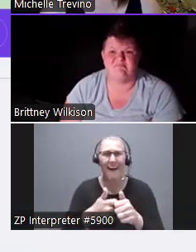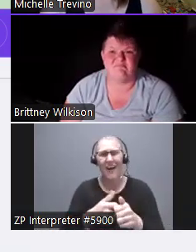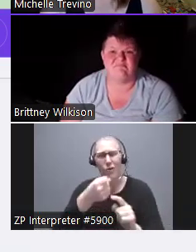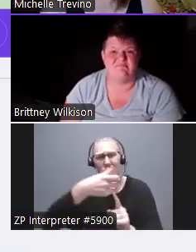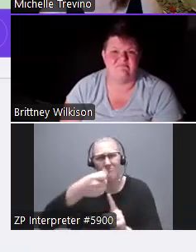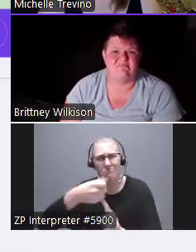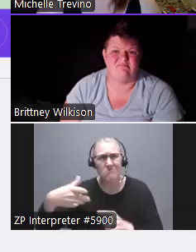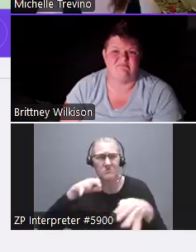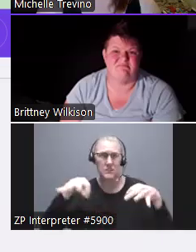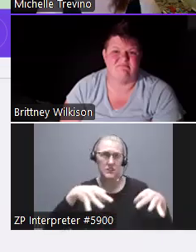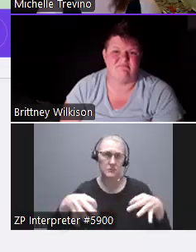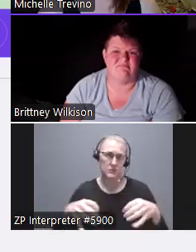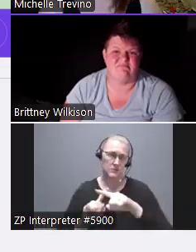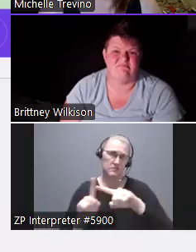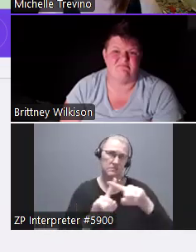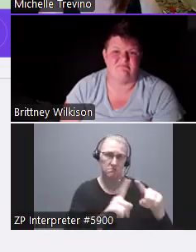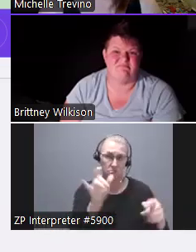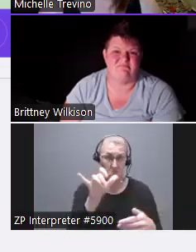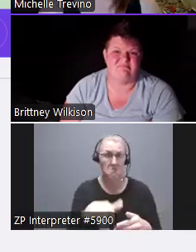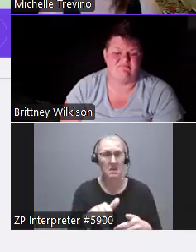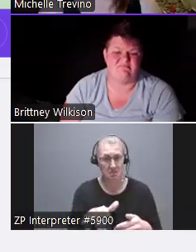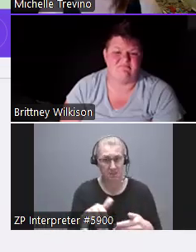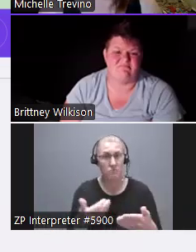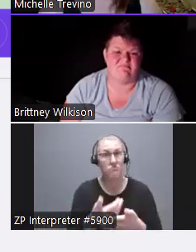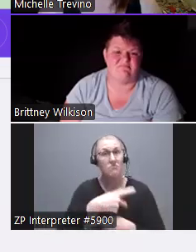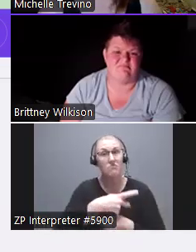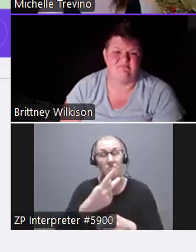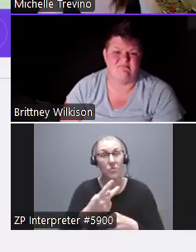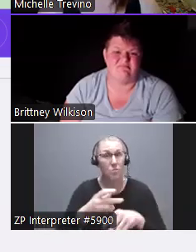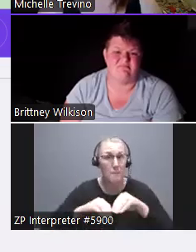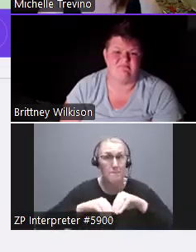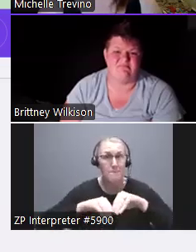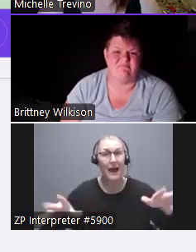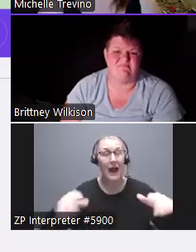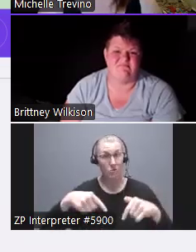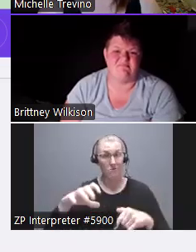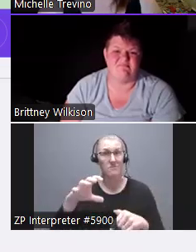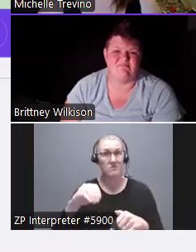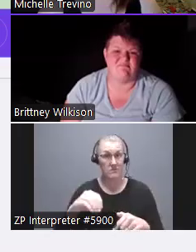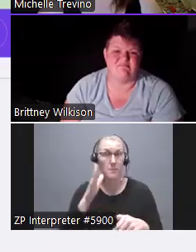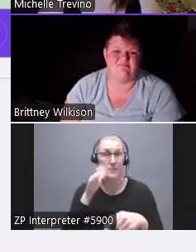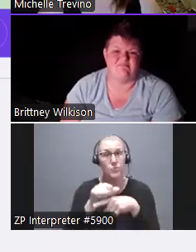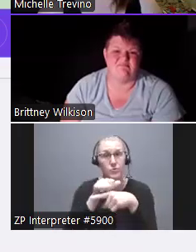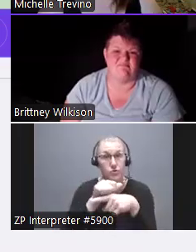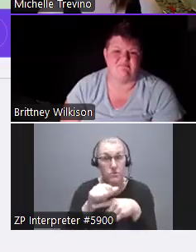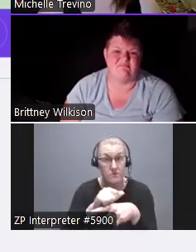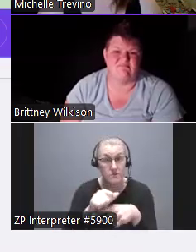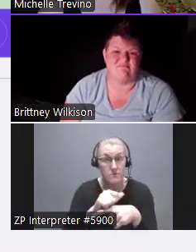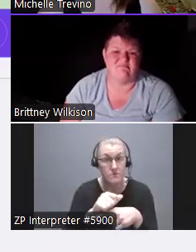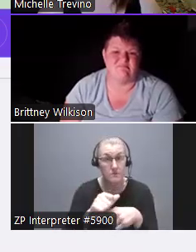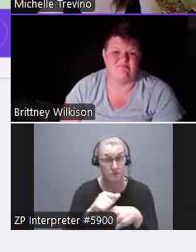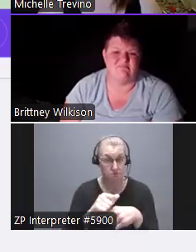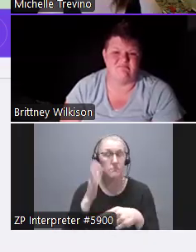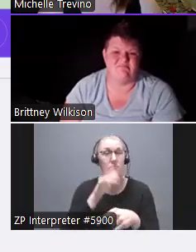explain it. When a new product comes out with this company, they do training on it, and they literally